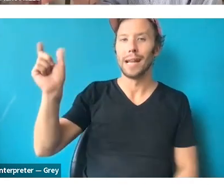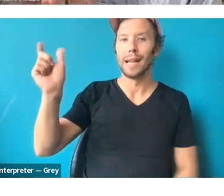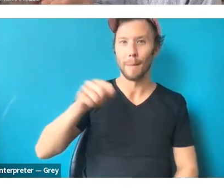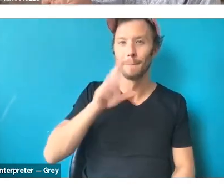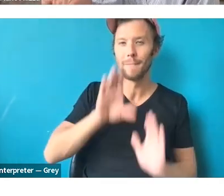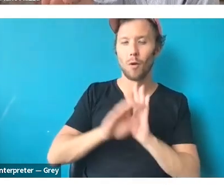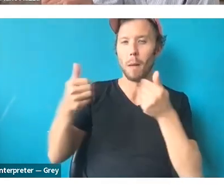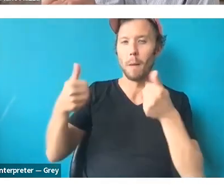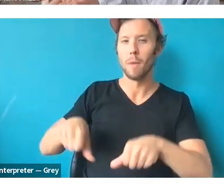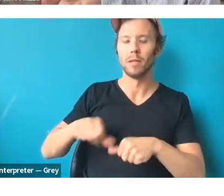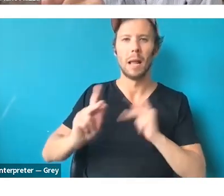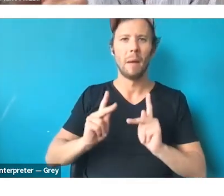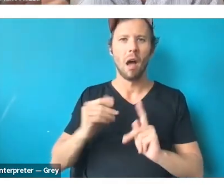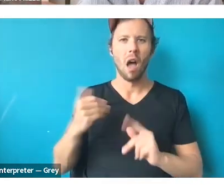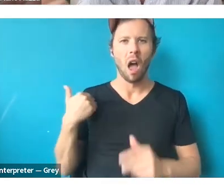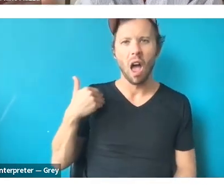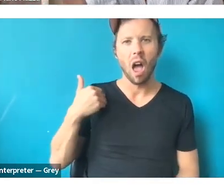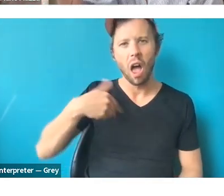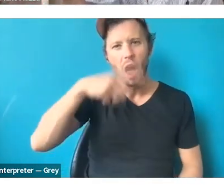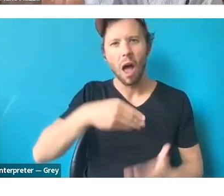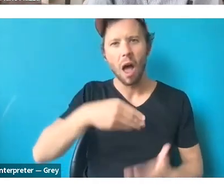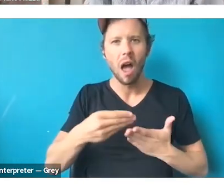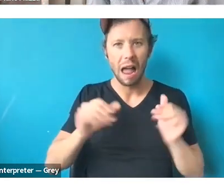are my students' work. Like, no, I think you have to reach out